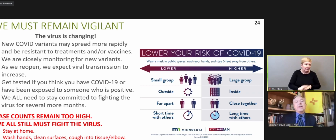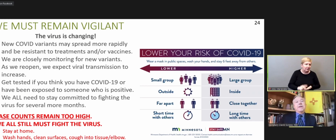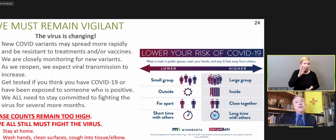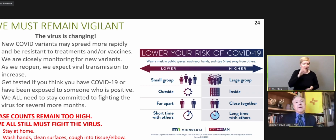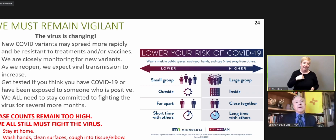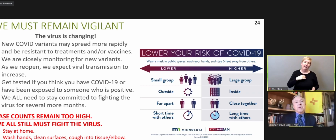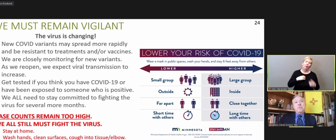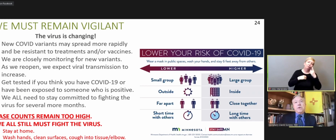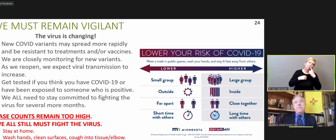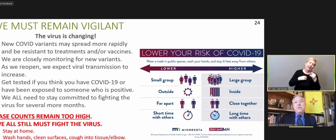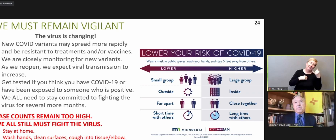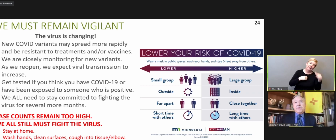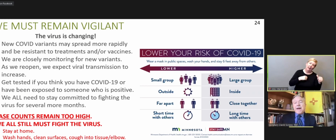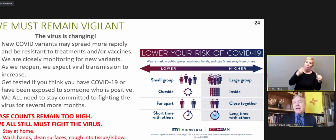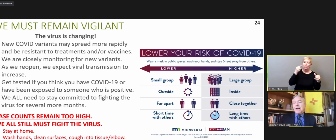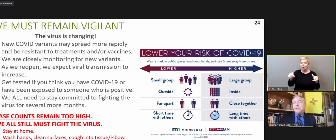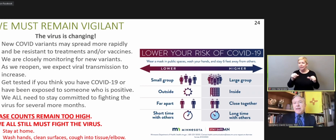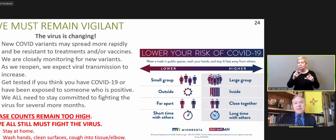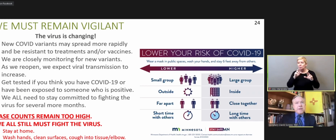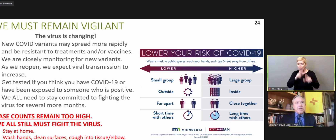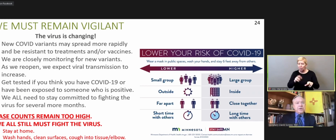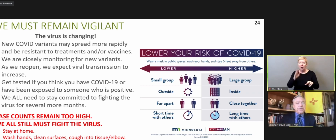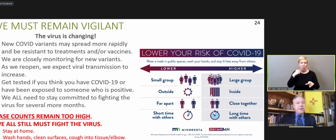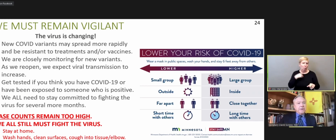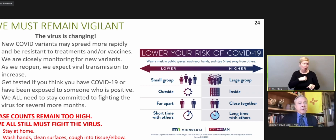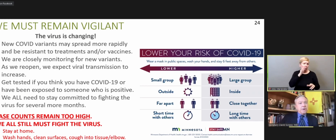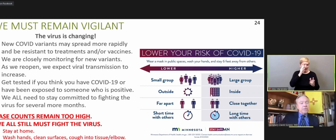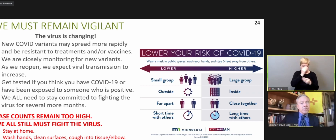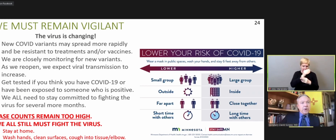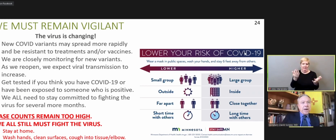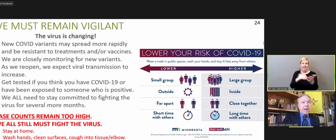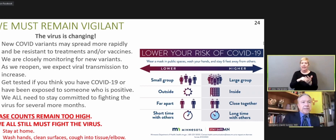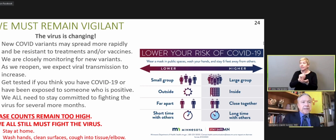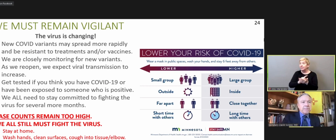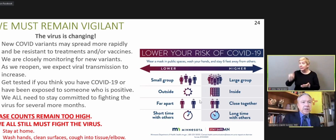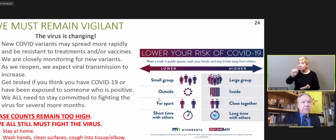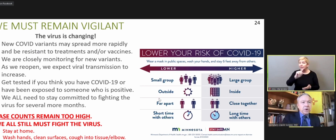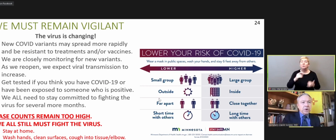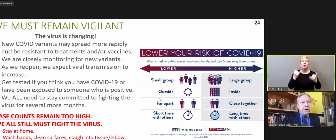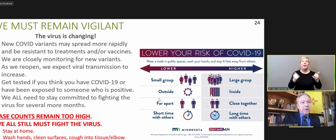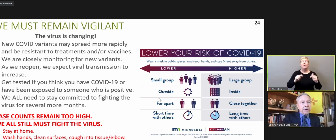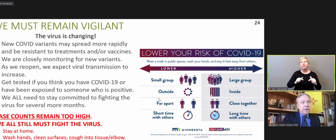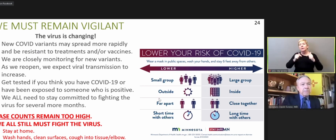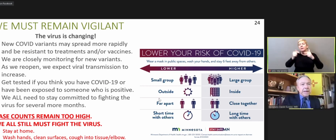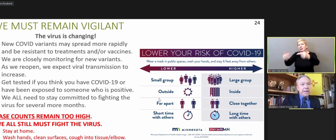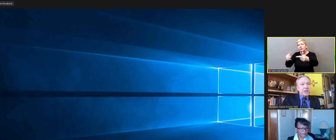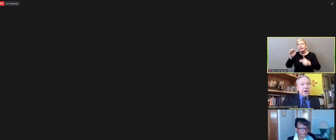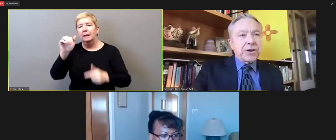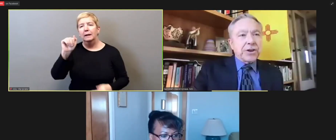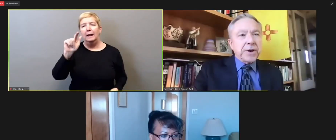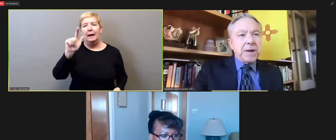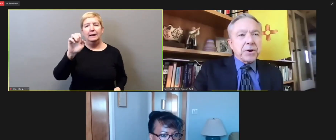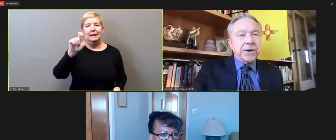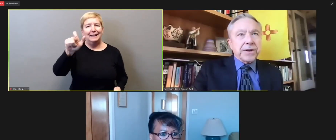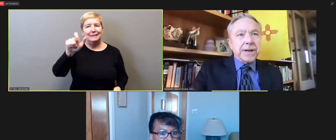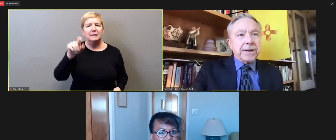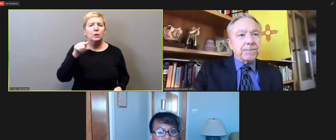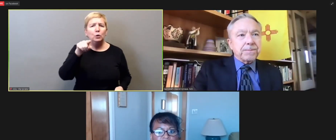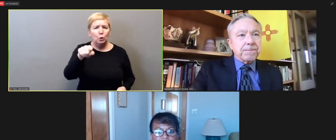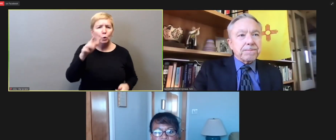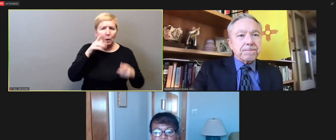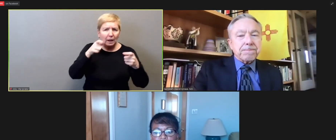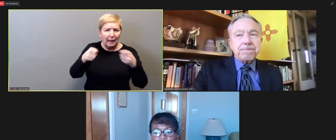green report. So with that, I think I'm going to turn it over to you, Alex, and I believe you're managing our Q&A period